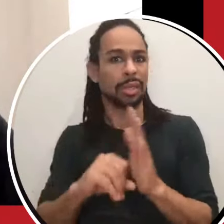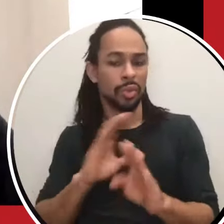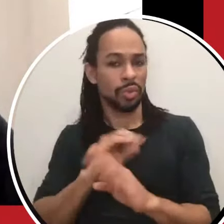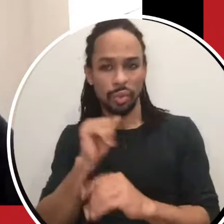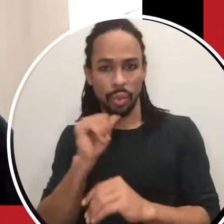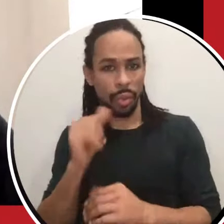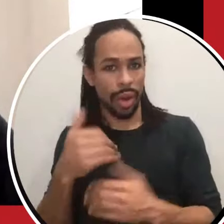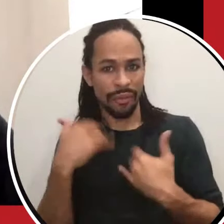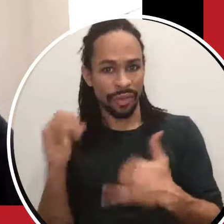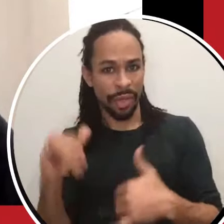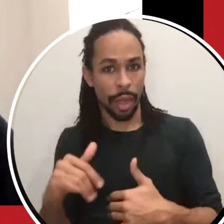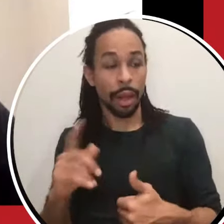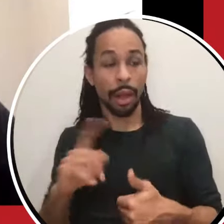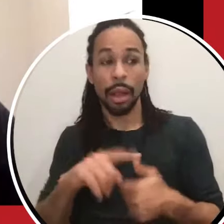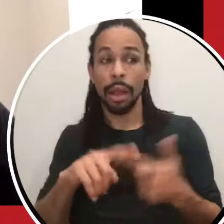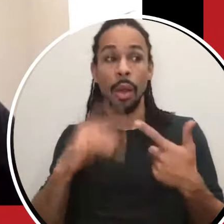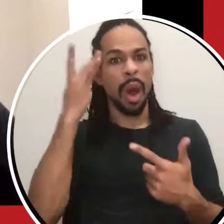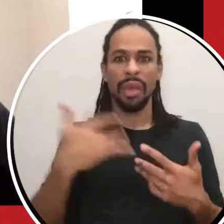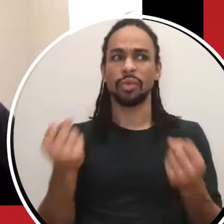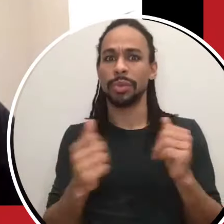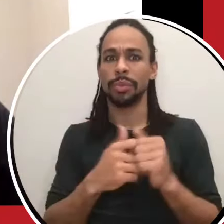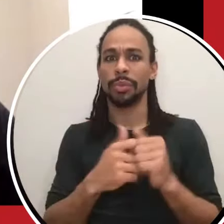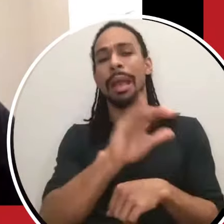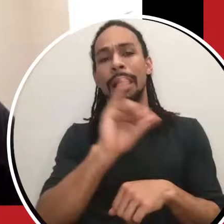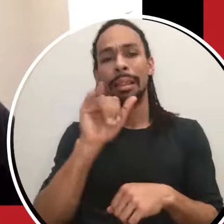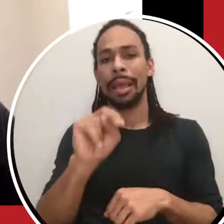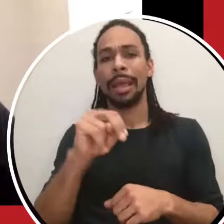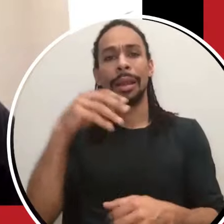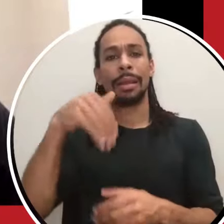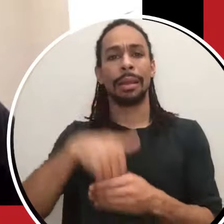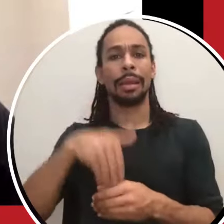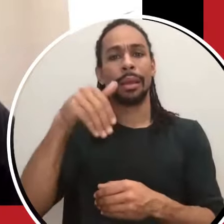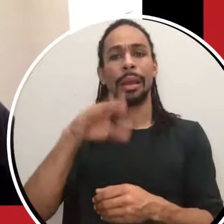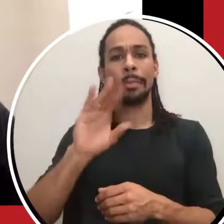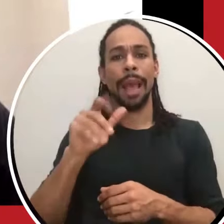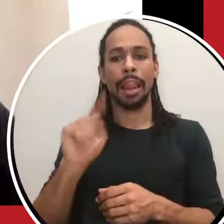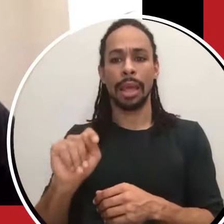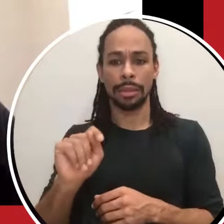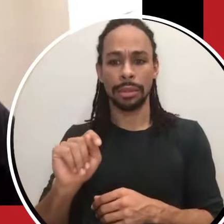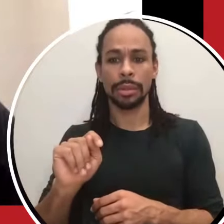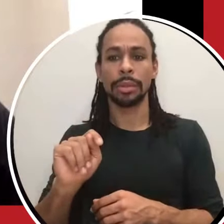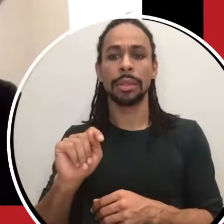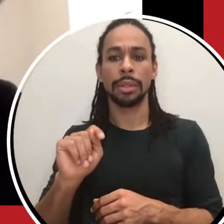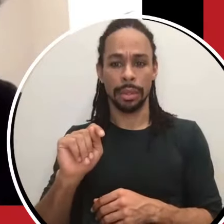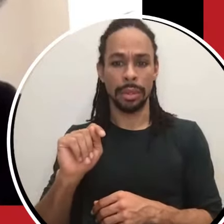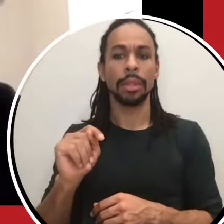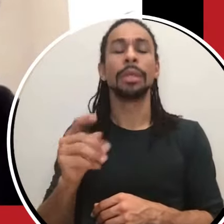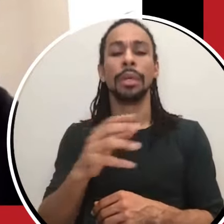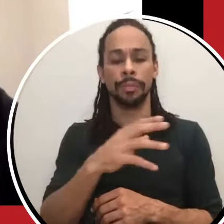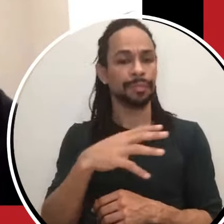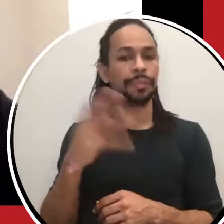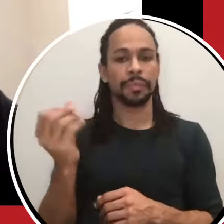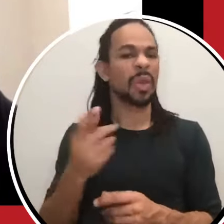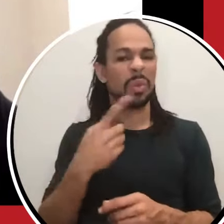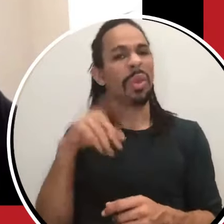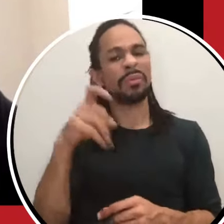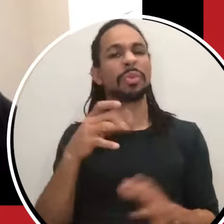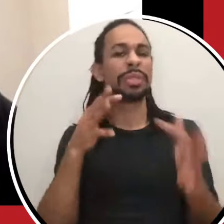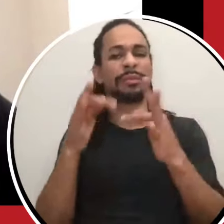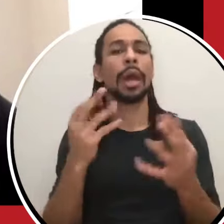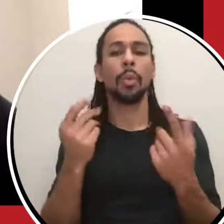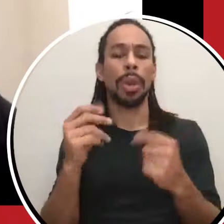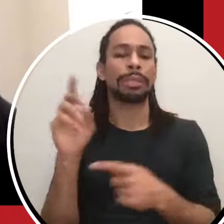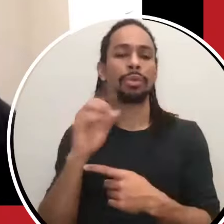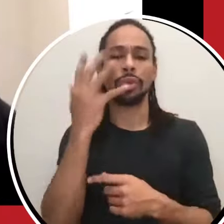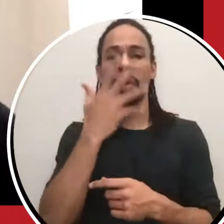we collectively come together across our differences to define what democracy looks like in practice. I think that is the